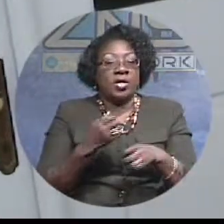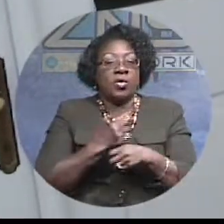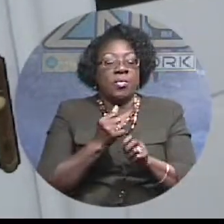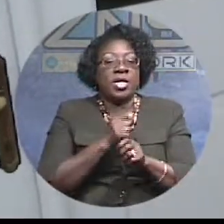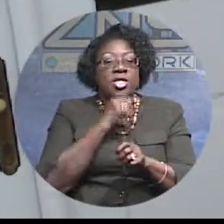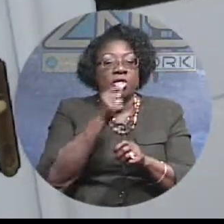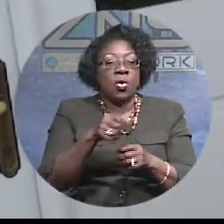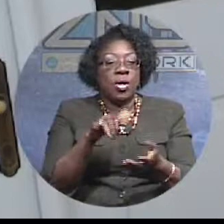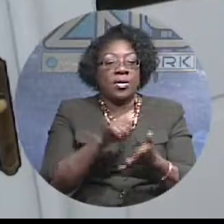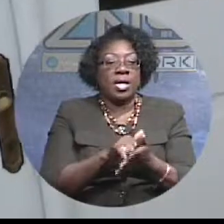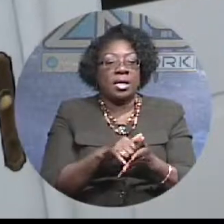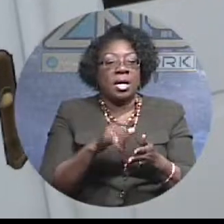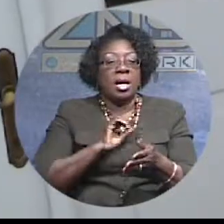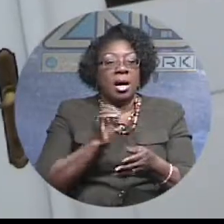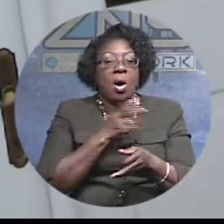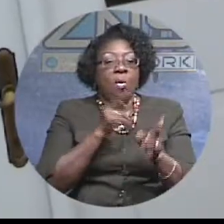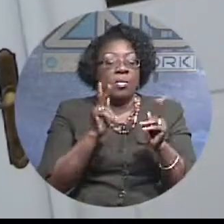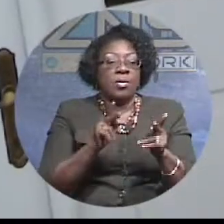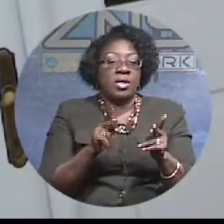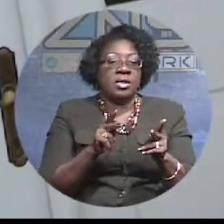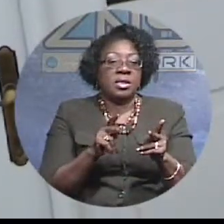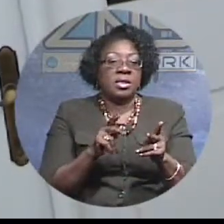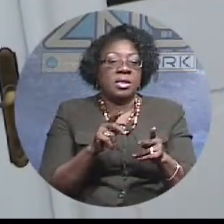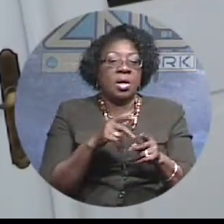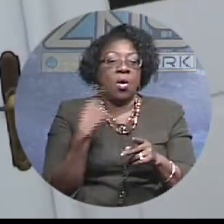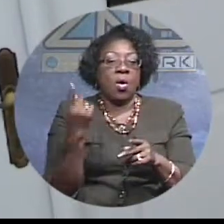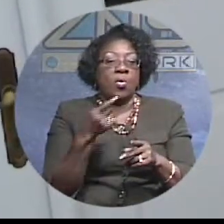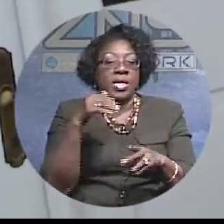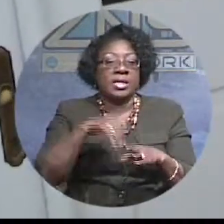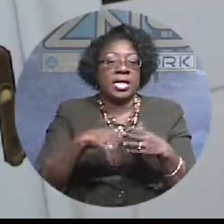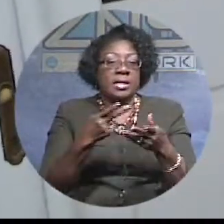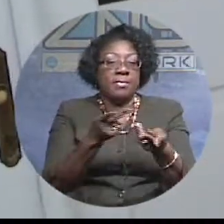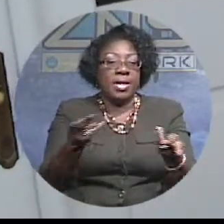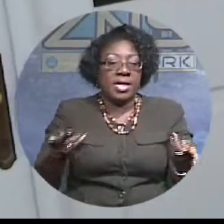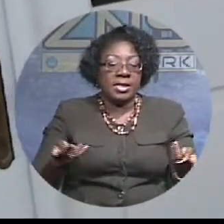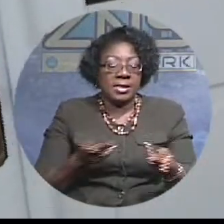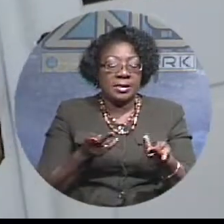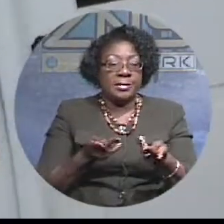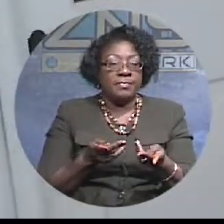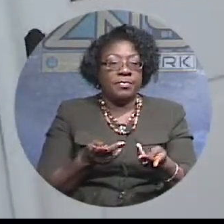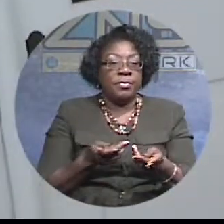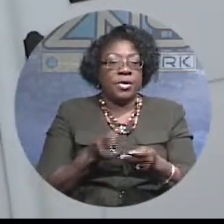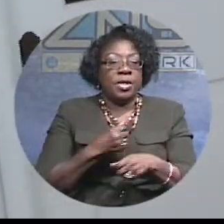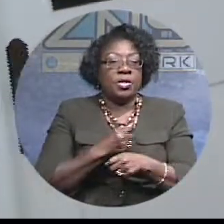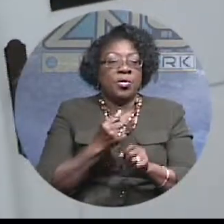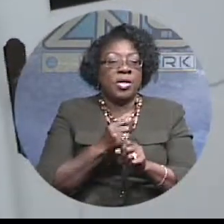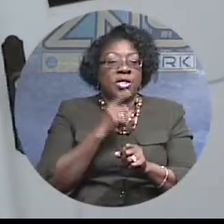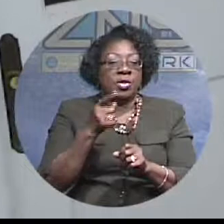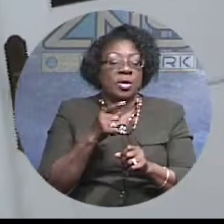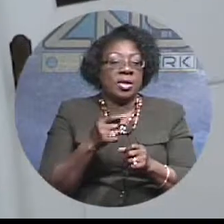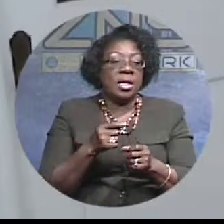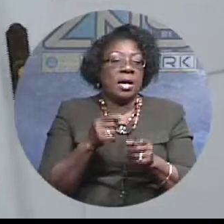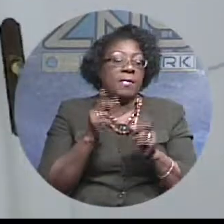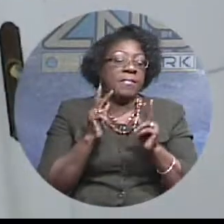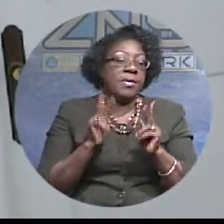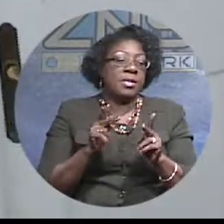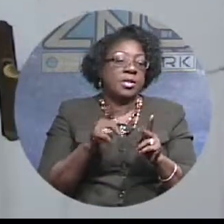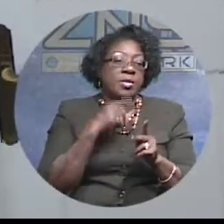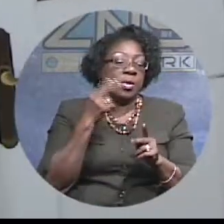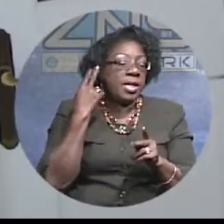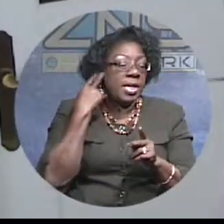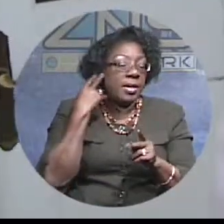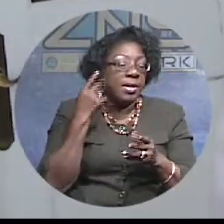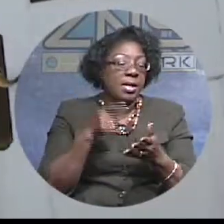our persons are always in place, to make sure that our persons who are hearing have anything to do with the